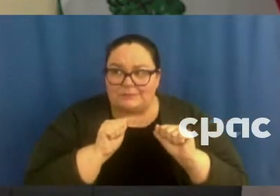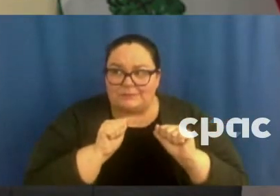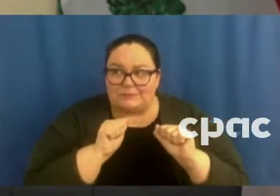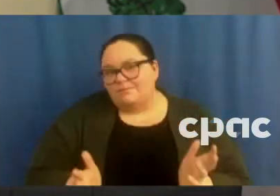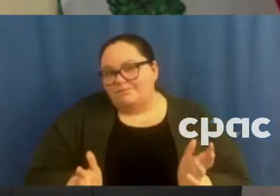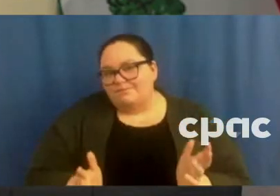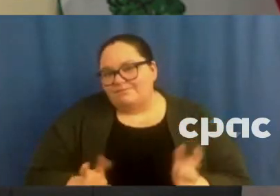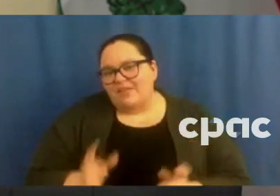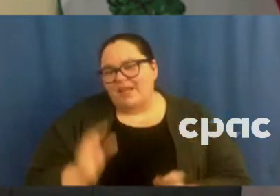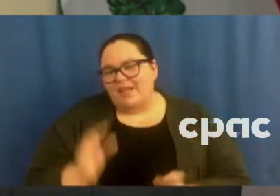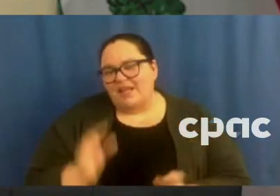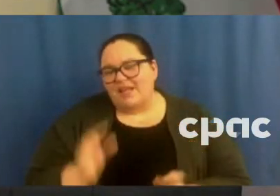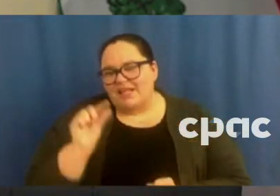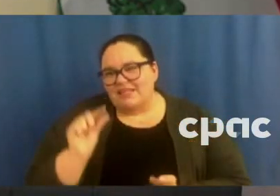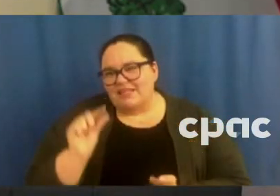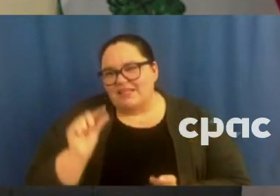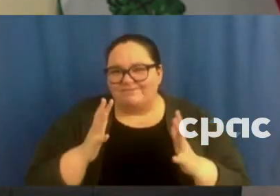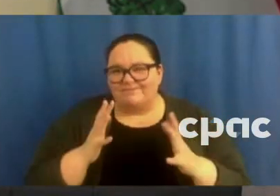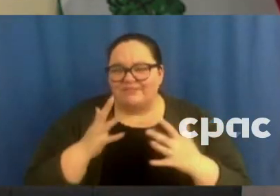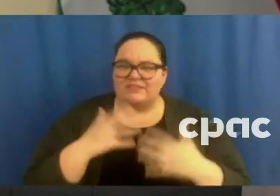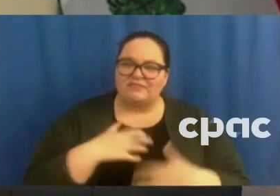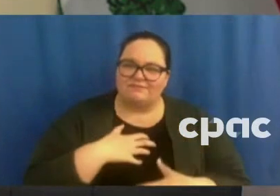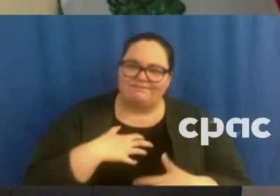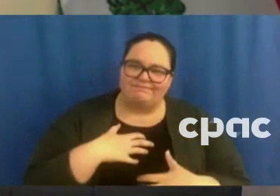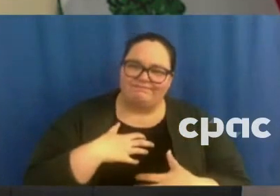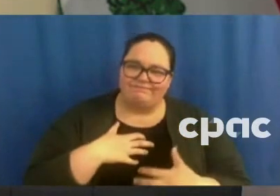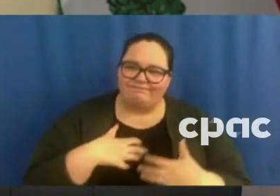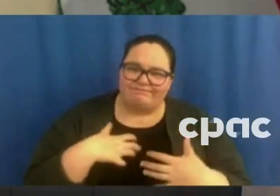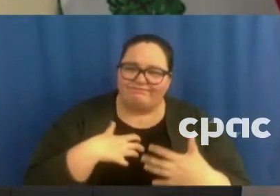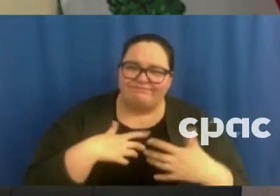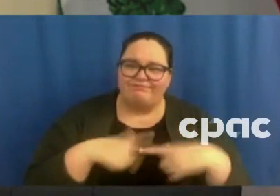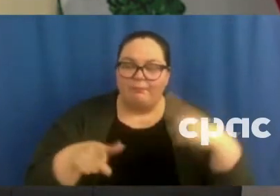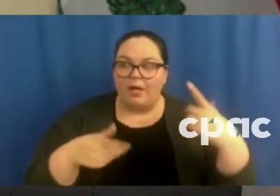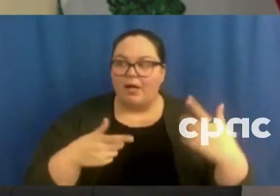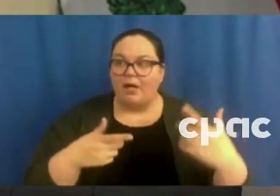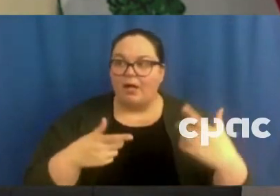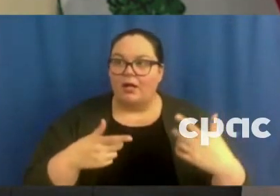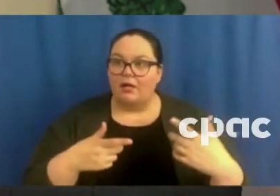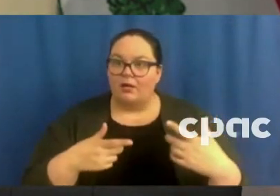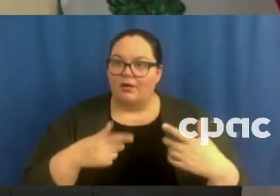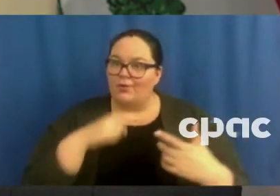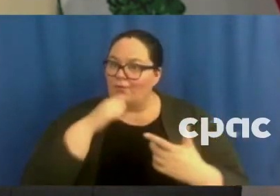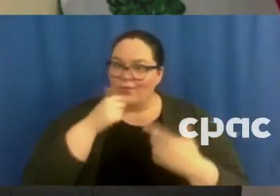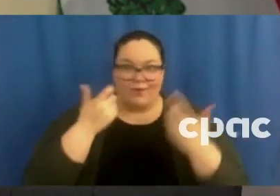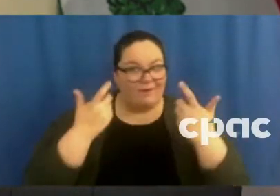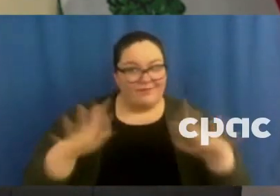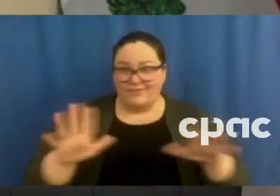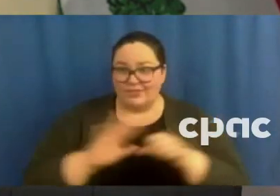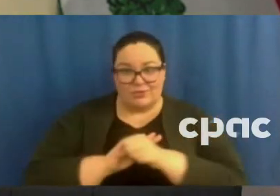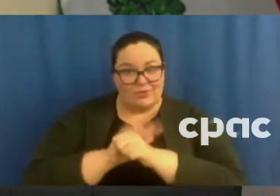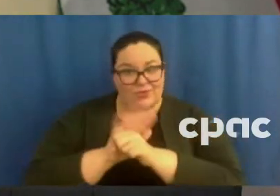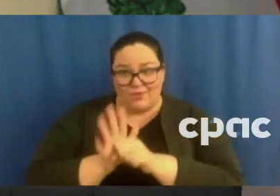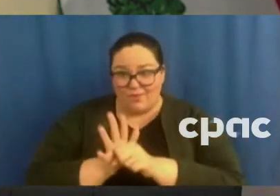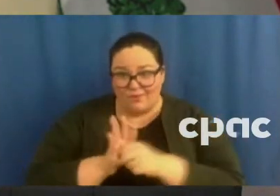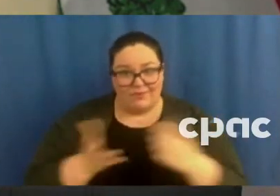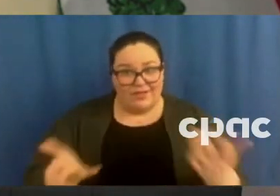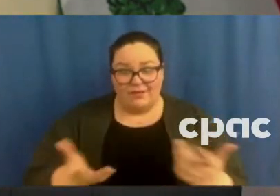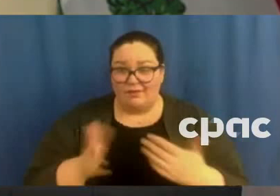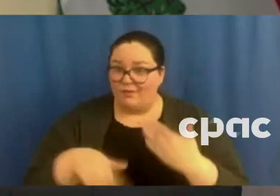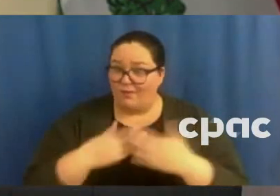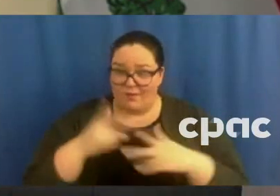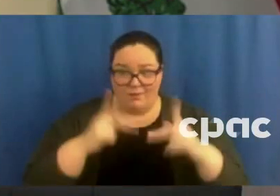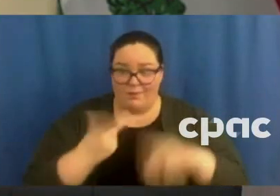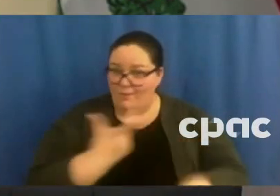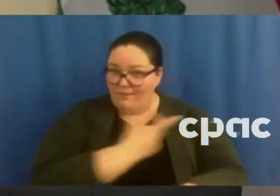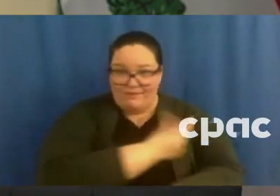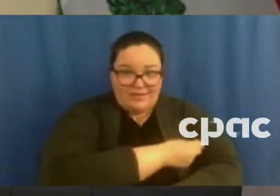little bit discouraging, I think. But, you know, the reality is we aren't through it. And we have to make